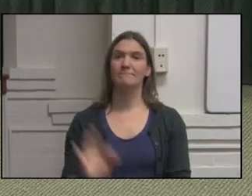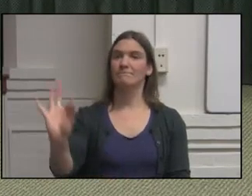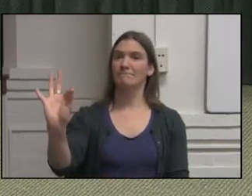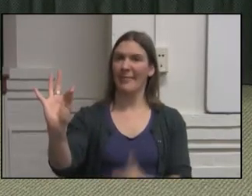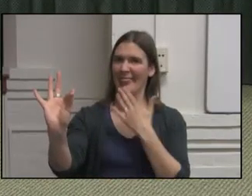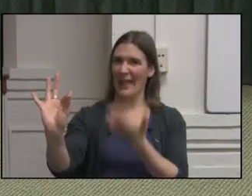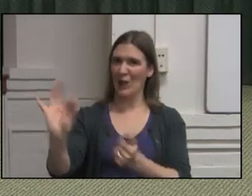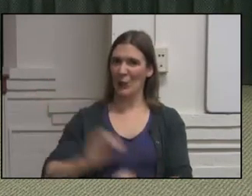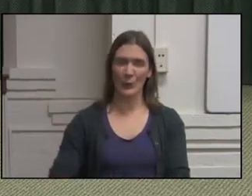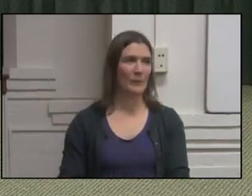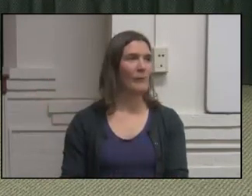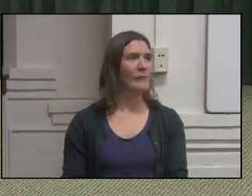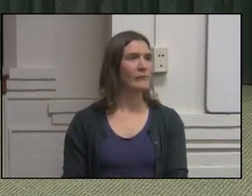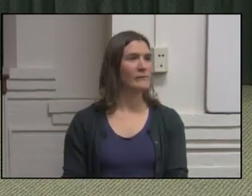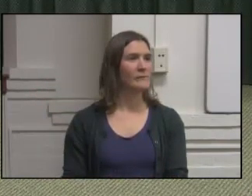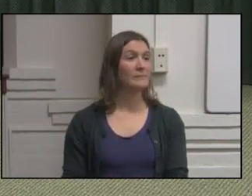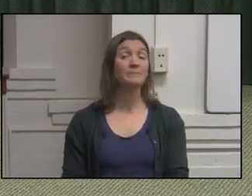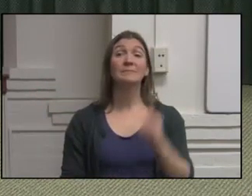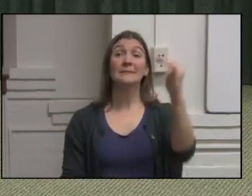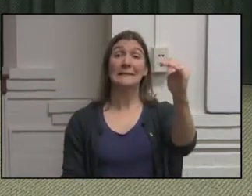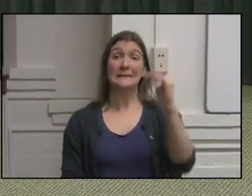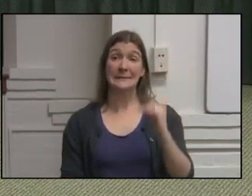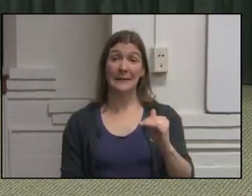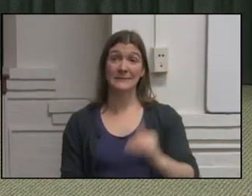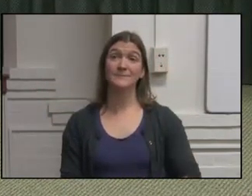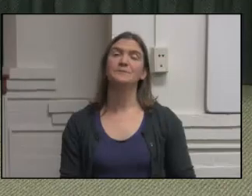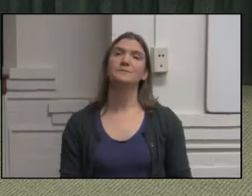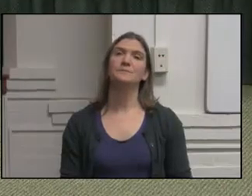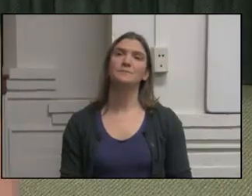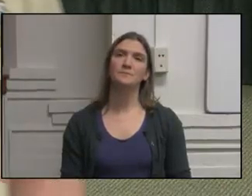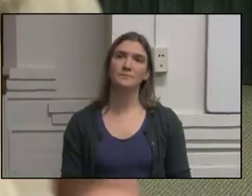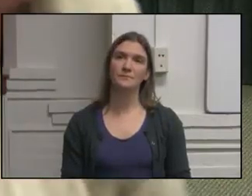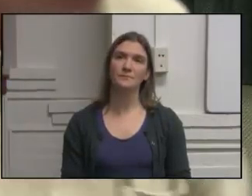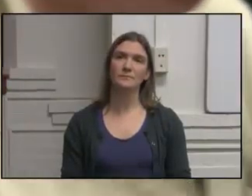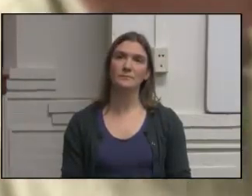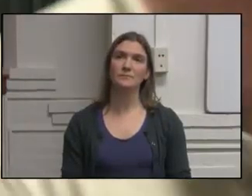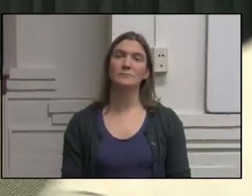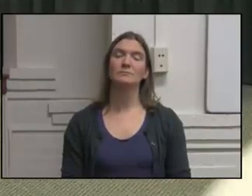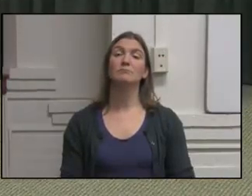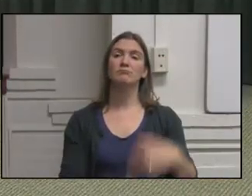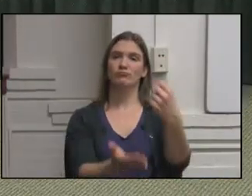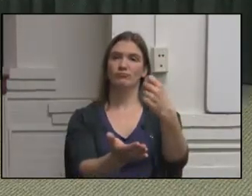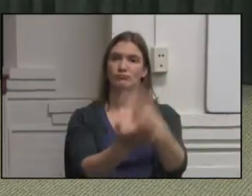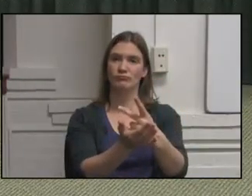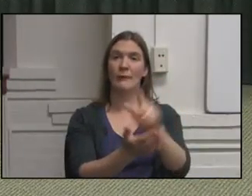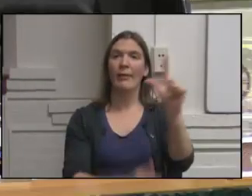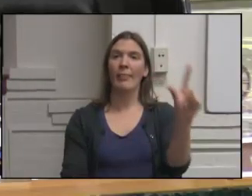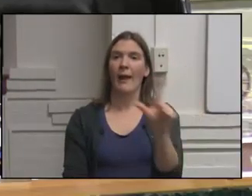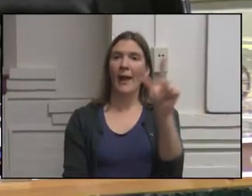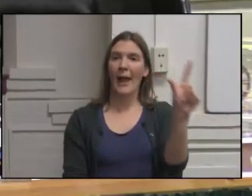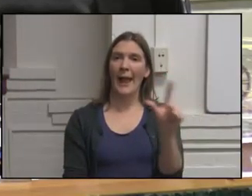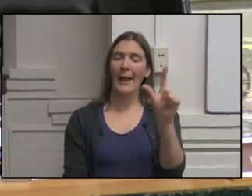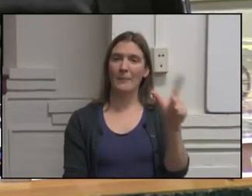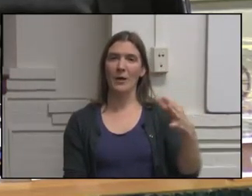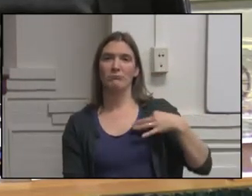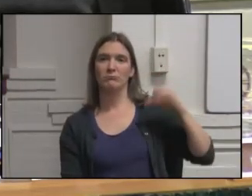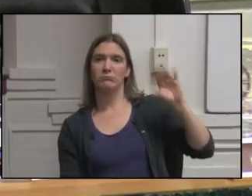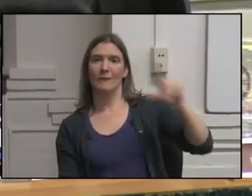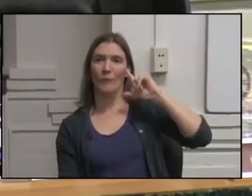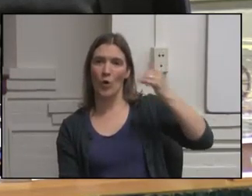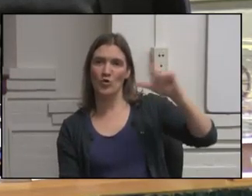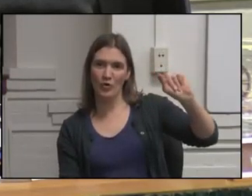good. All right. Next up, we have authorization for Brooks Memorial Library to apply for